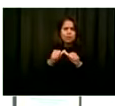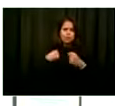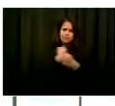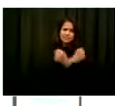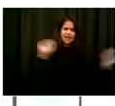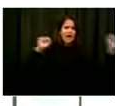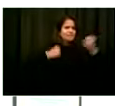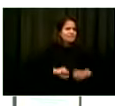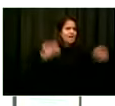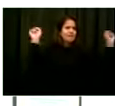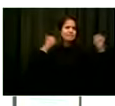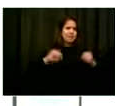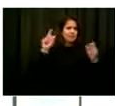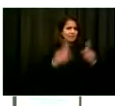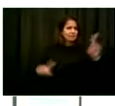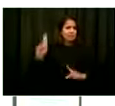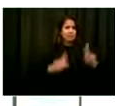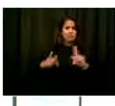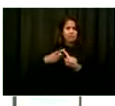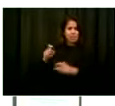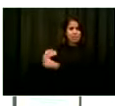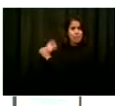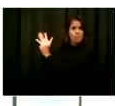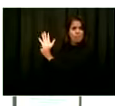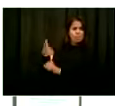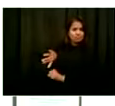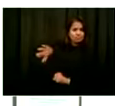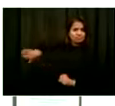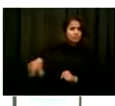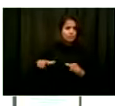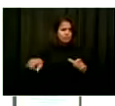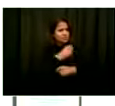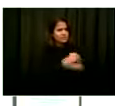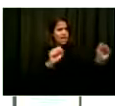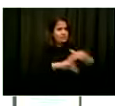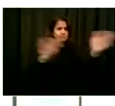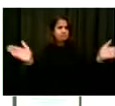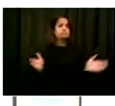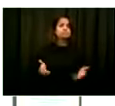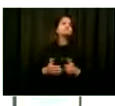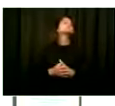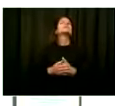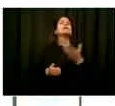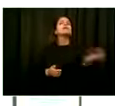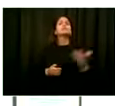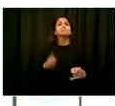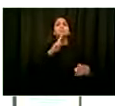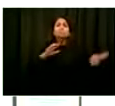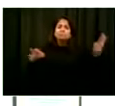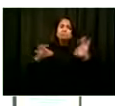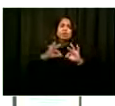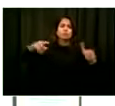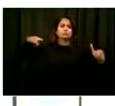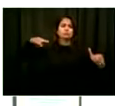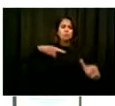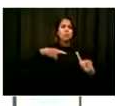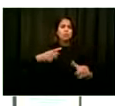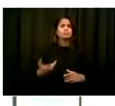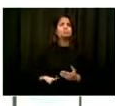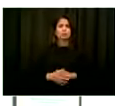important consideration to point out about this is that we know that hospitalizations